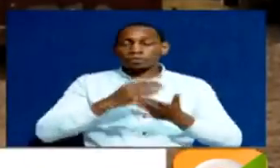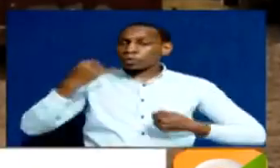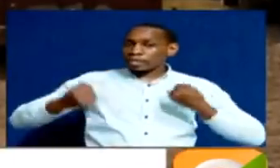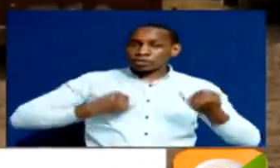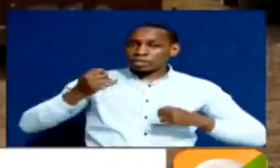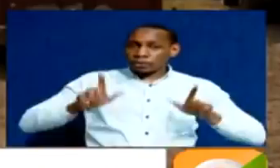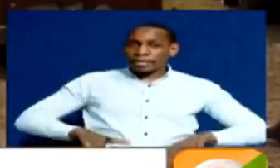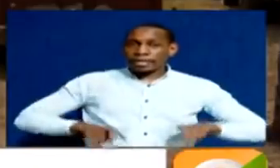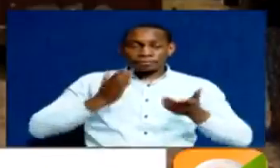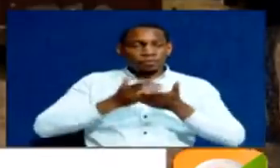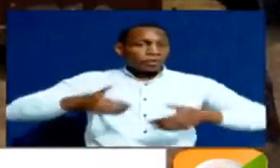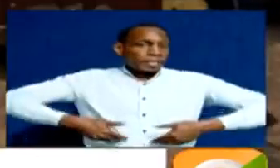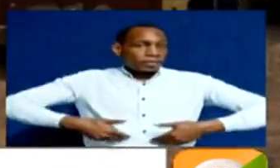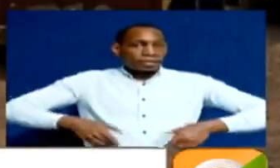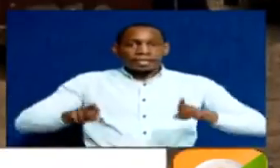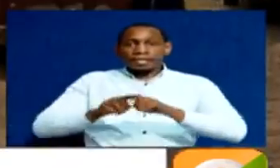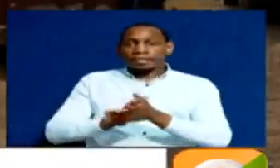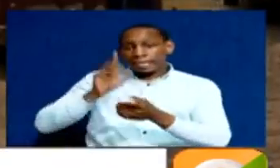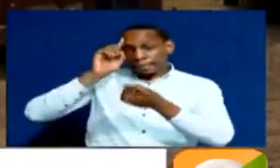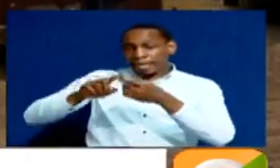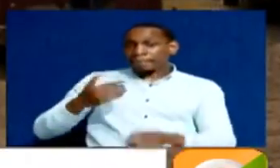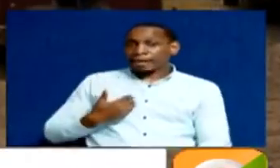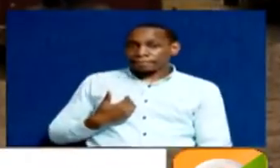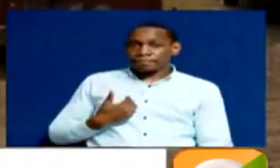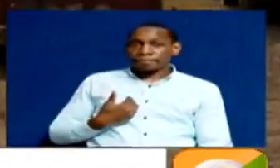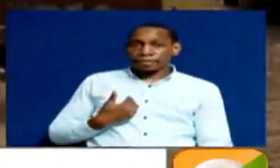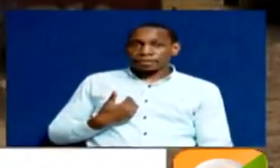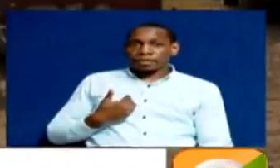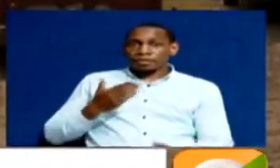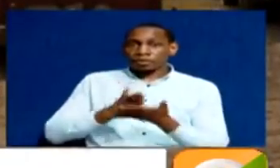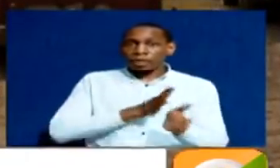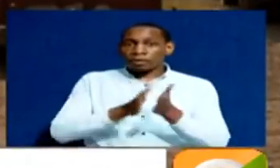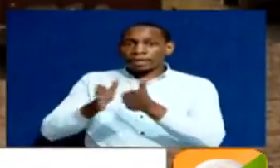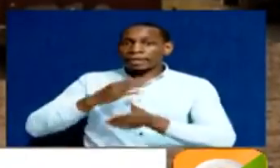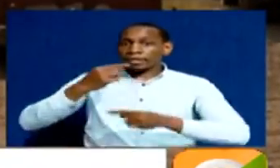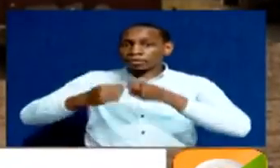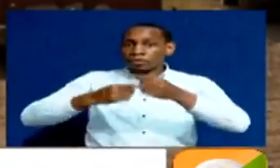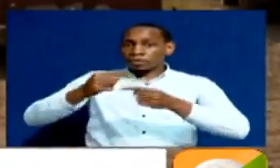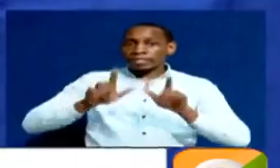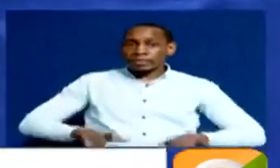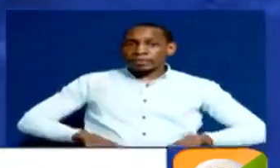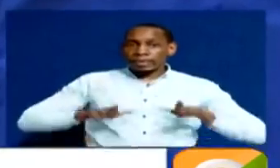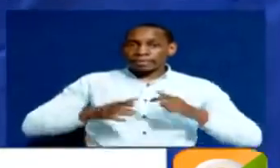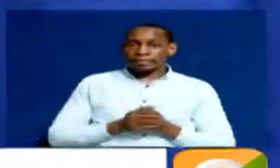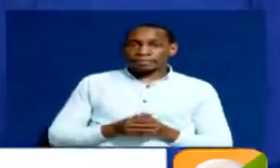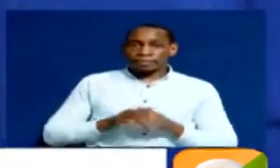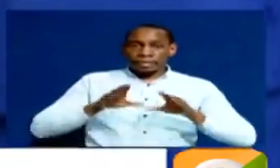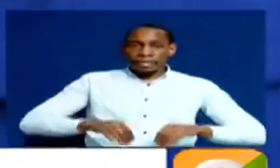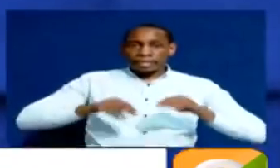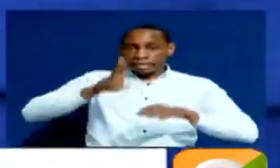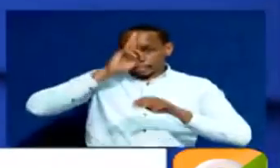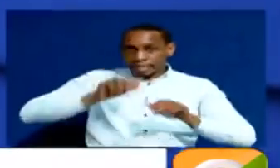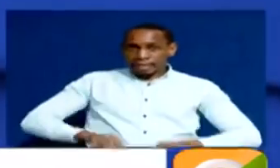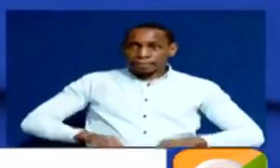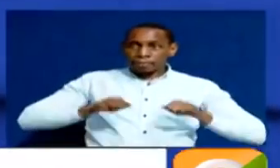life. You know, they were young. Na alikuwa na ambitions. Alikuwa anapanga kuendelea kwa maisha. The Kitengela police